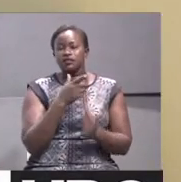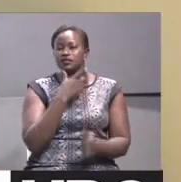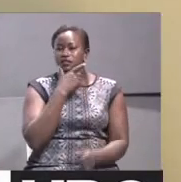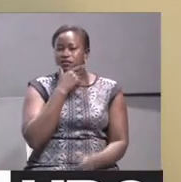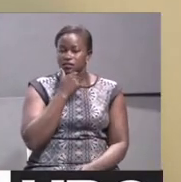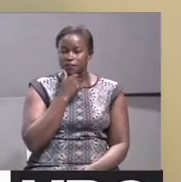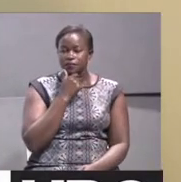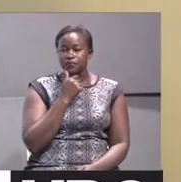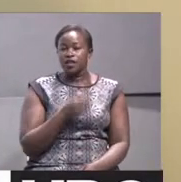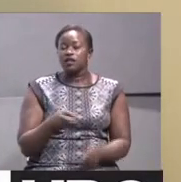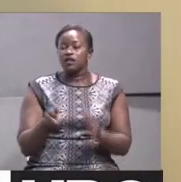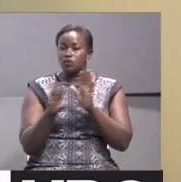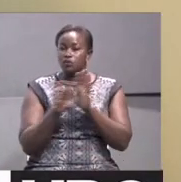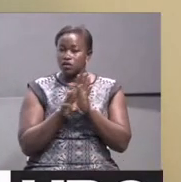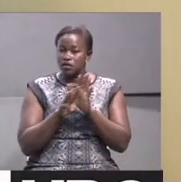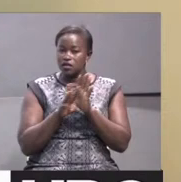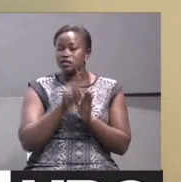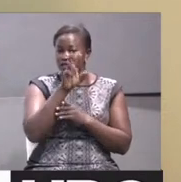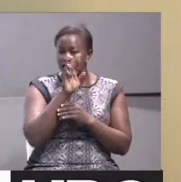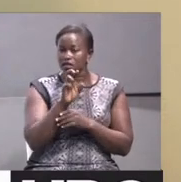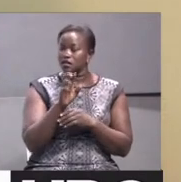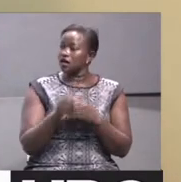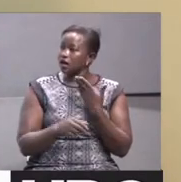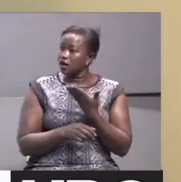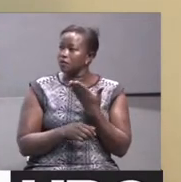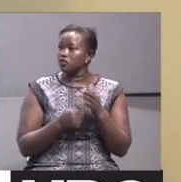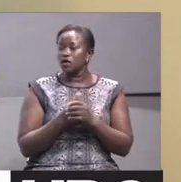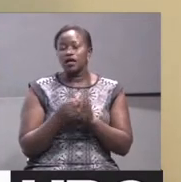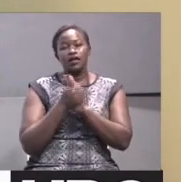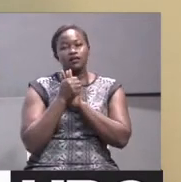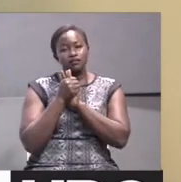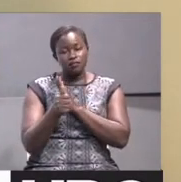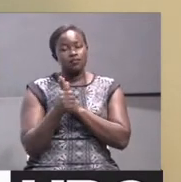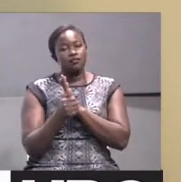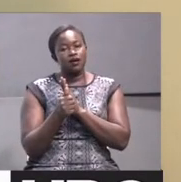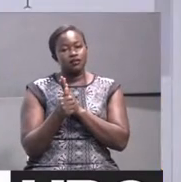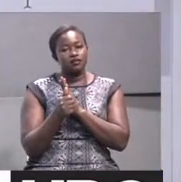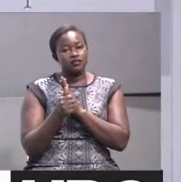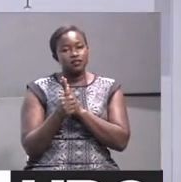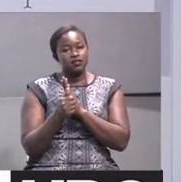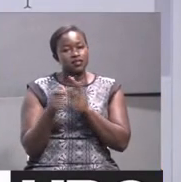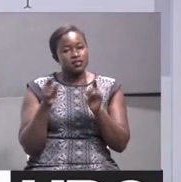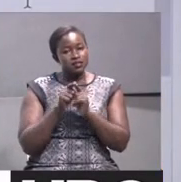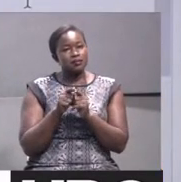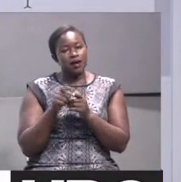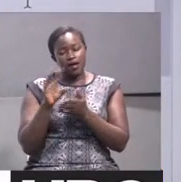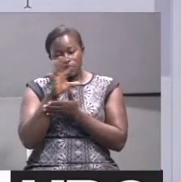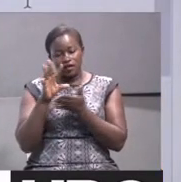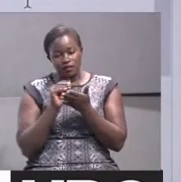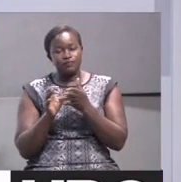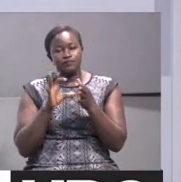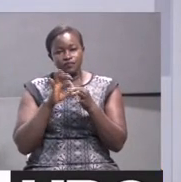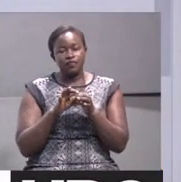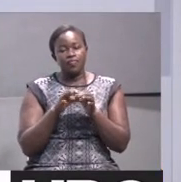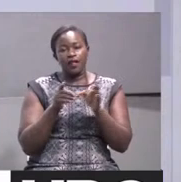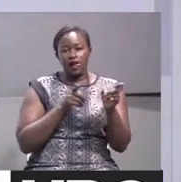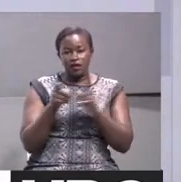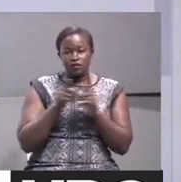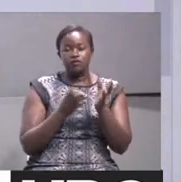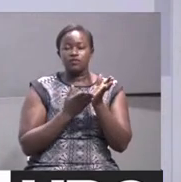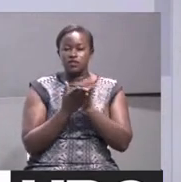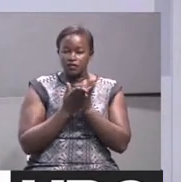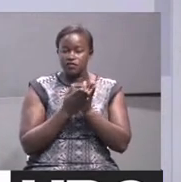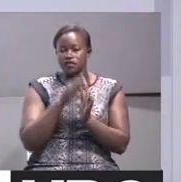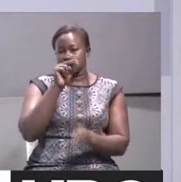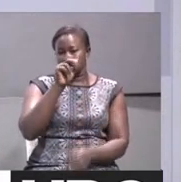18th prosecution witness was Kanene Enoch, a forensic expert and cyber analyst attached to Directorate of Services at Nagru